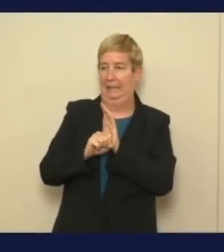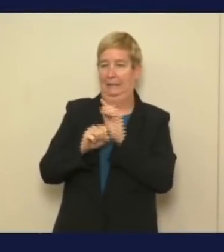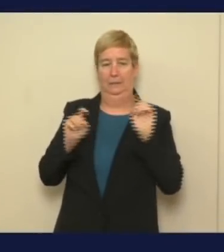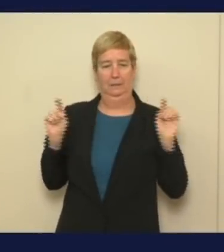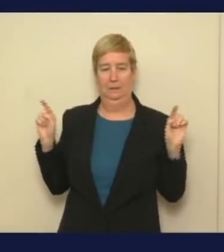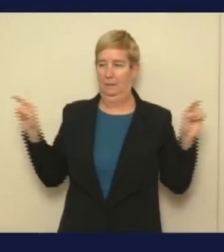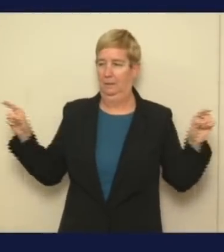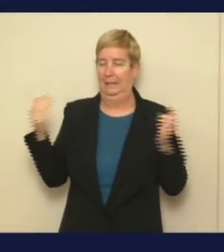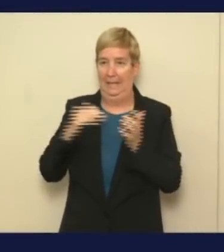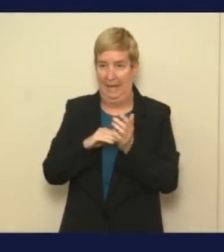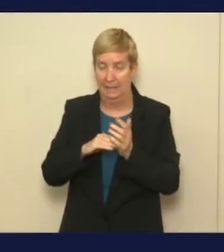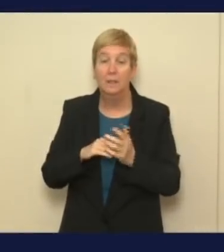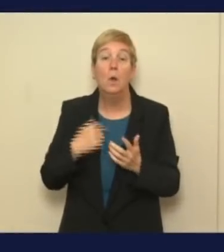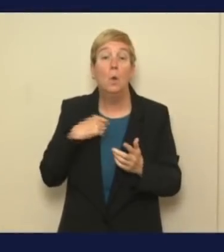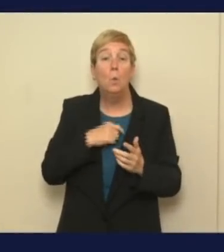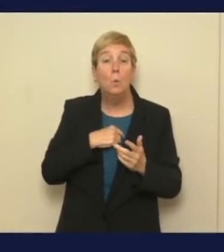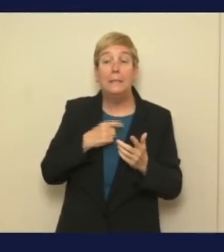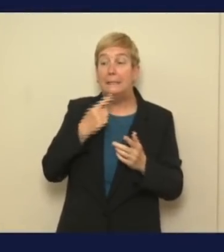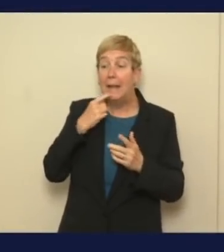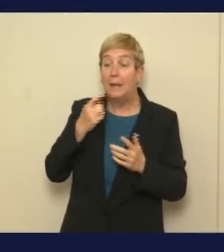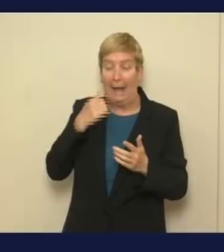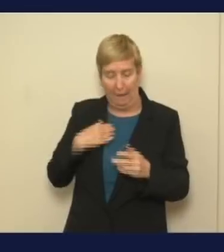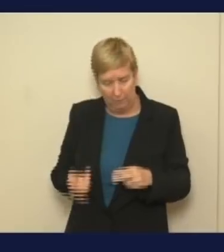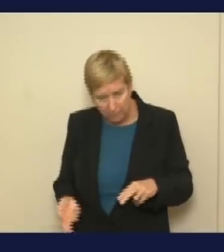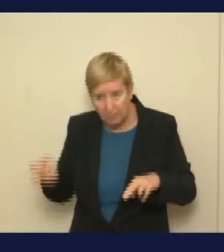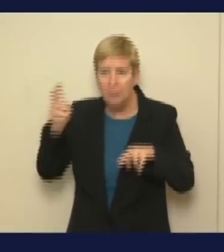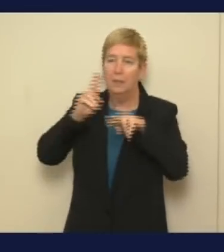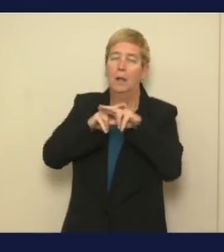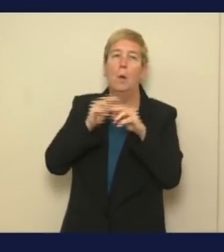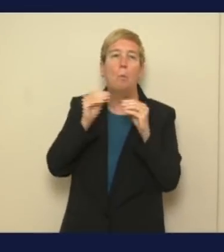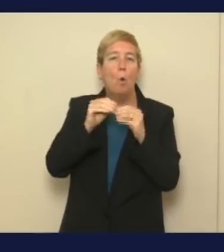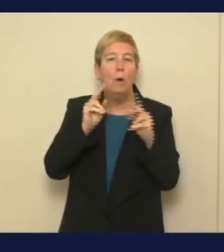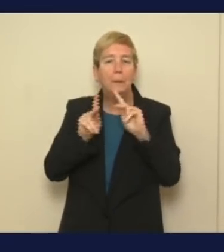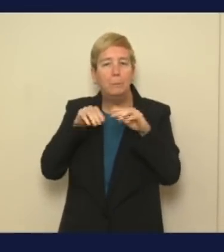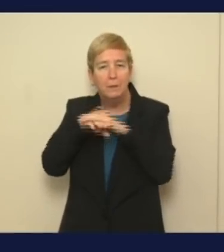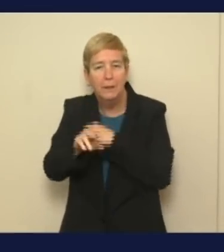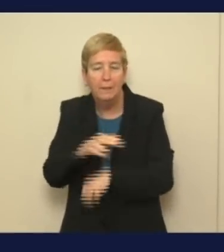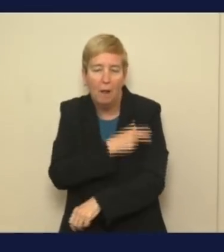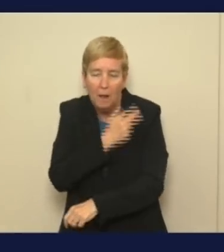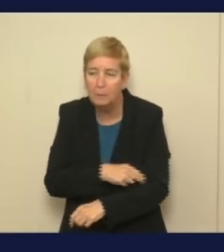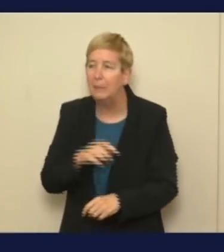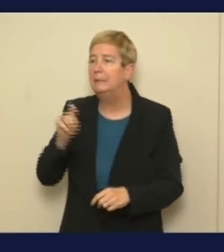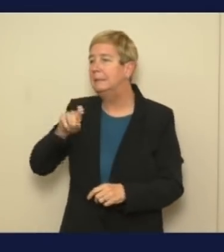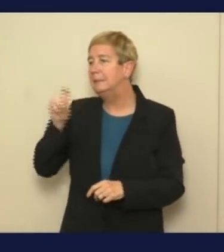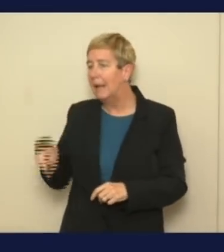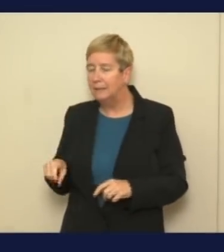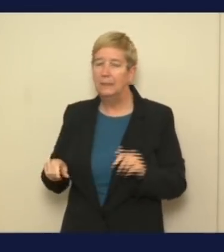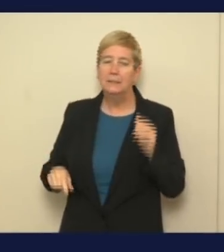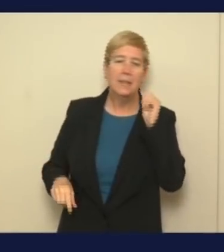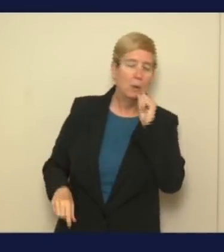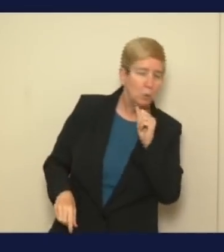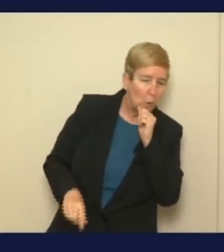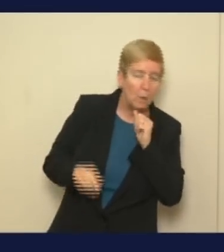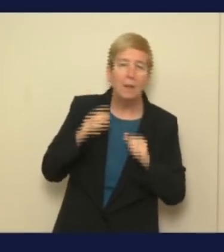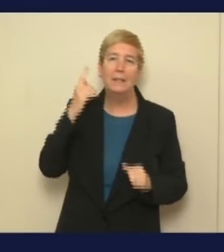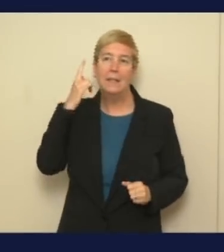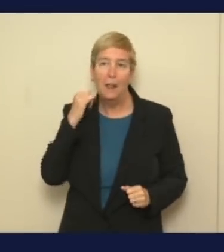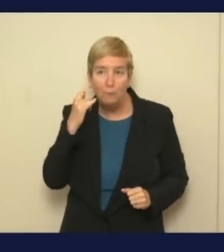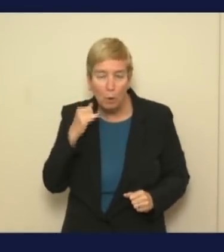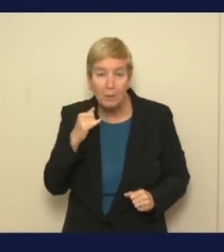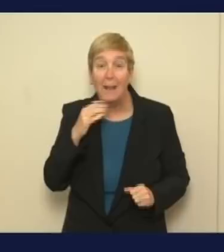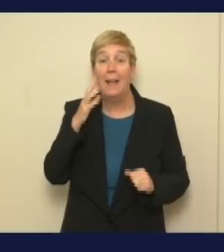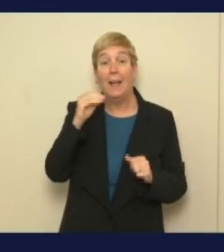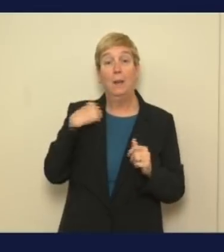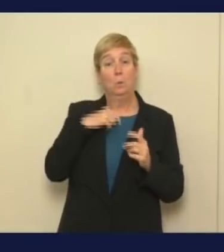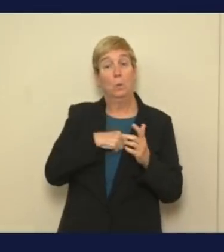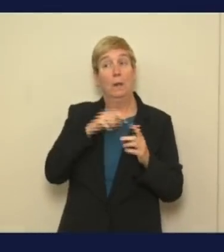that they're rising in our recent hospitalizations in border states around us, Texas, Arizona, California, and we also pay attention to what's going